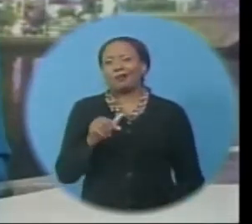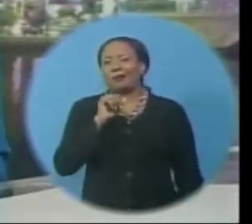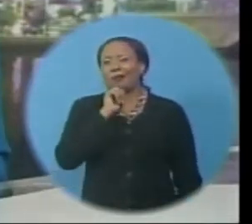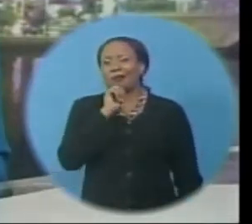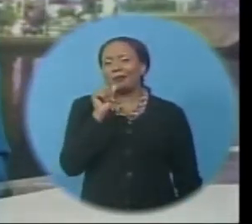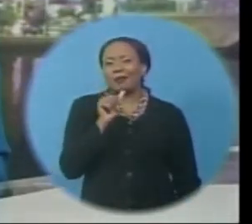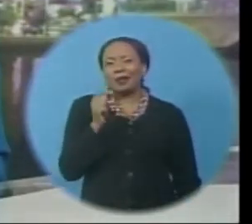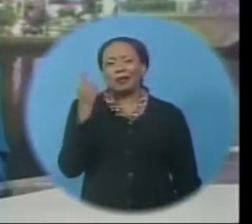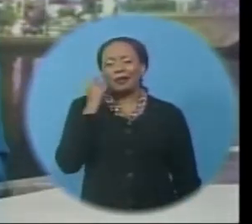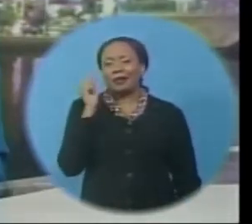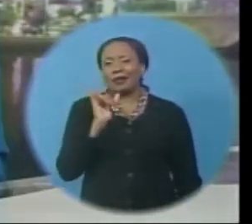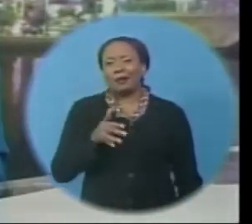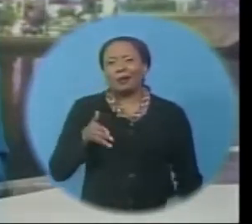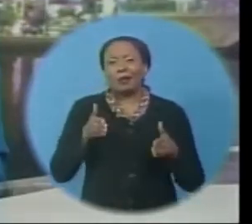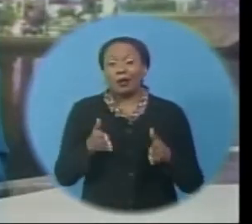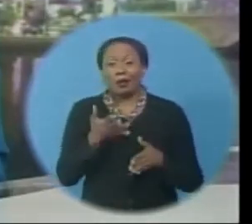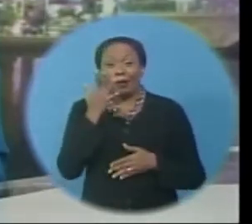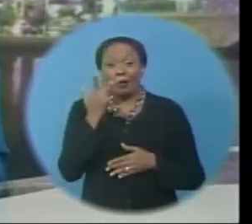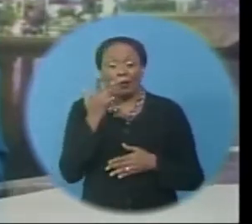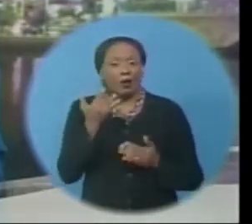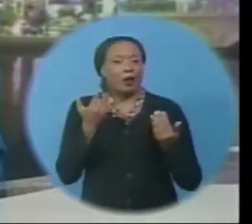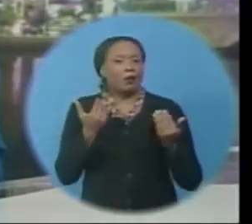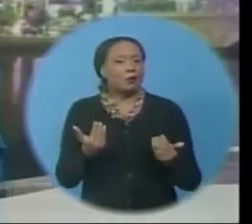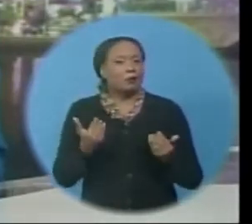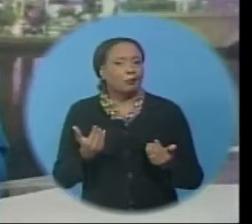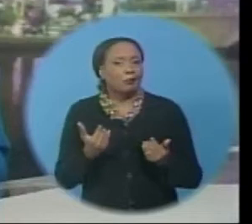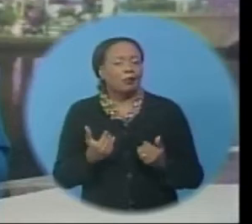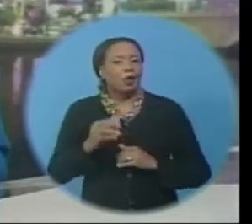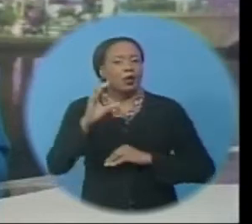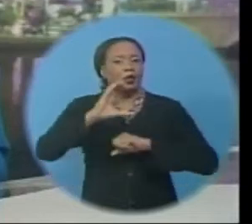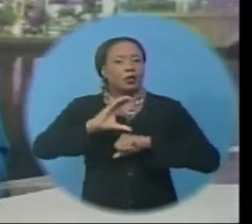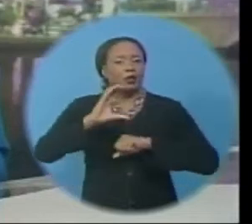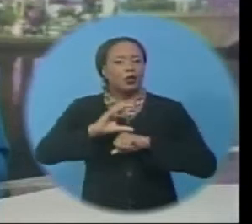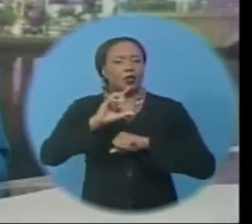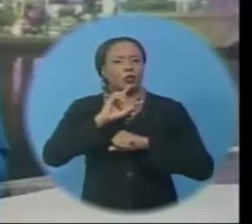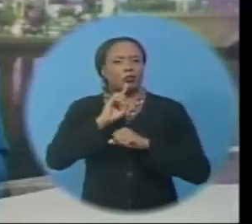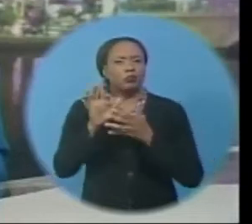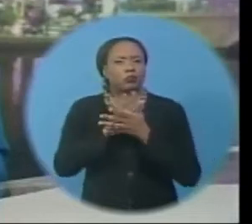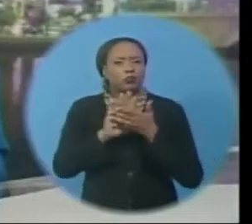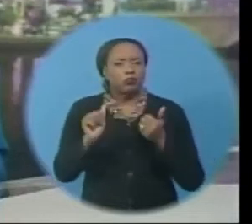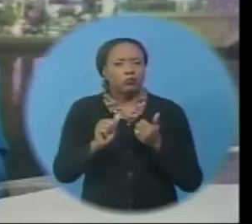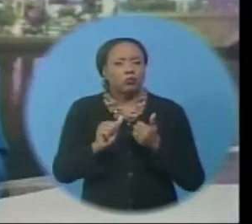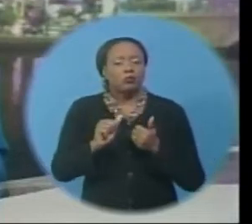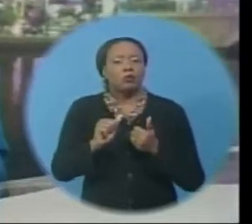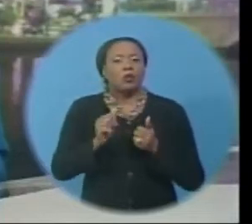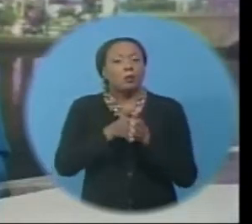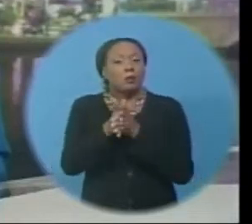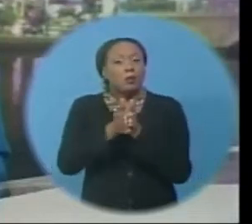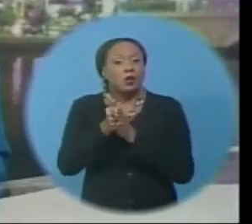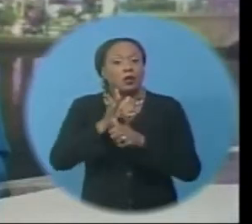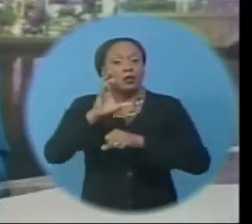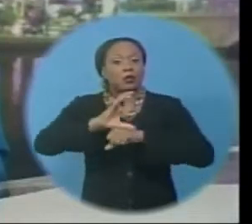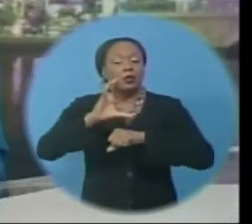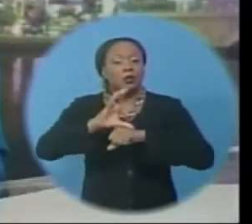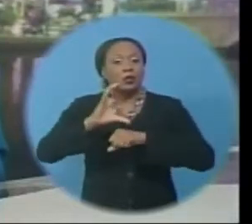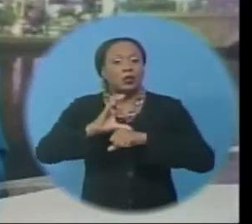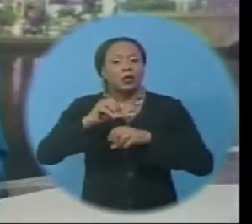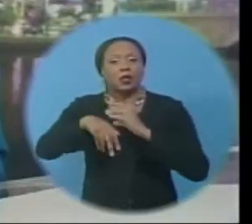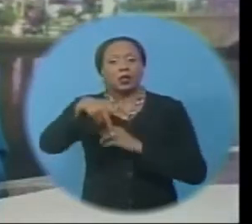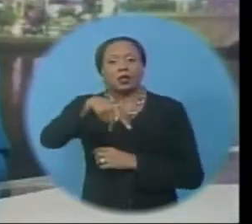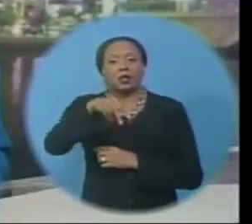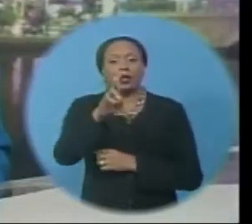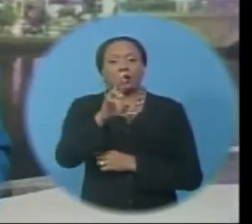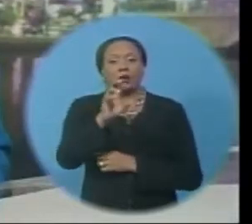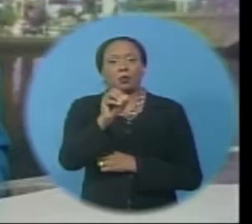after one of the oldest churches was damaged by strong winds today. The Providence Methodist Church and several surrounding homes in that